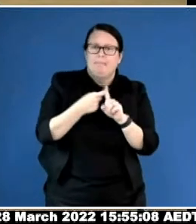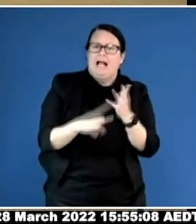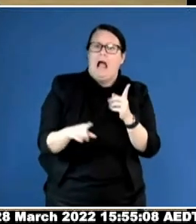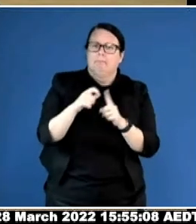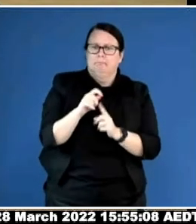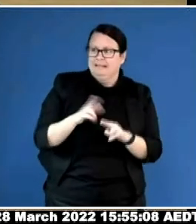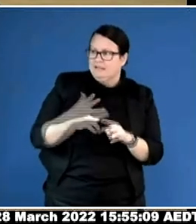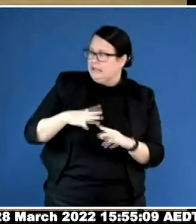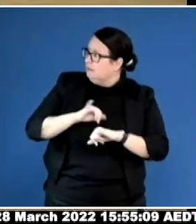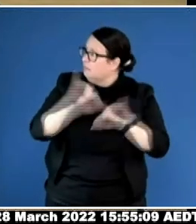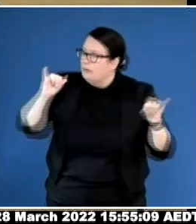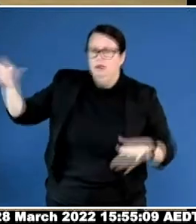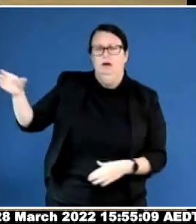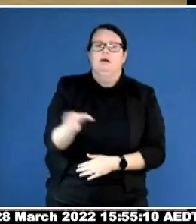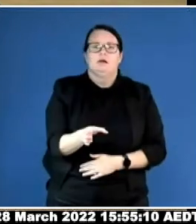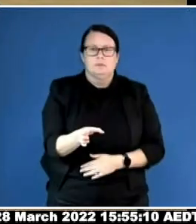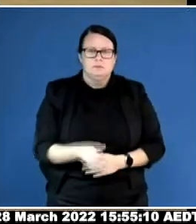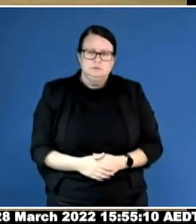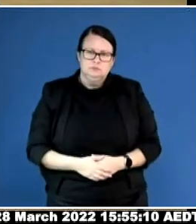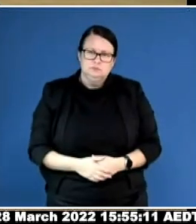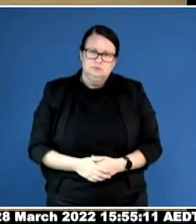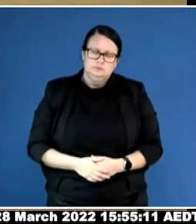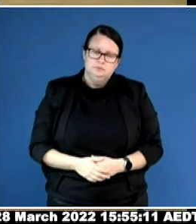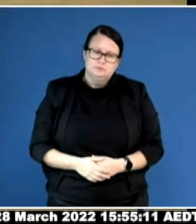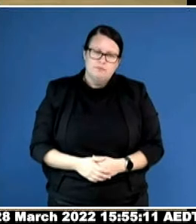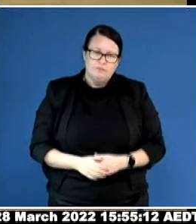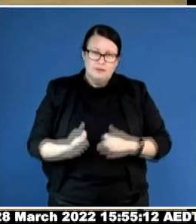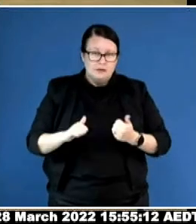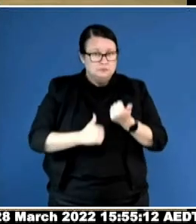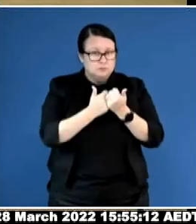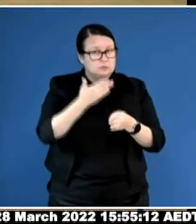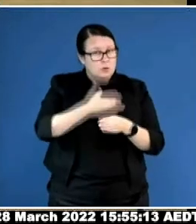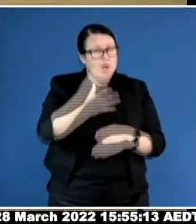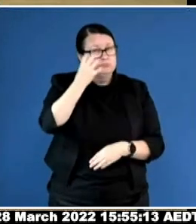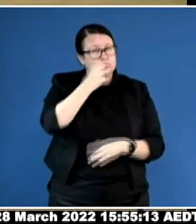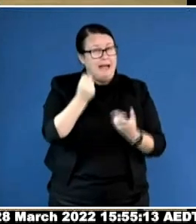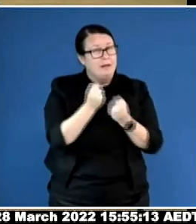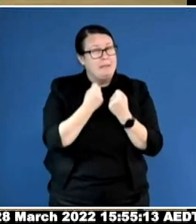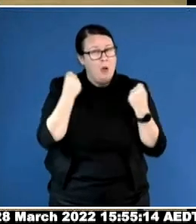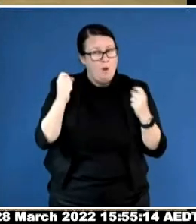to establish. Support workers are in a very powerful position.